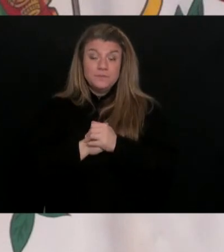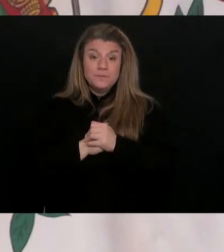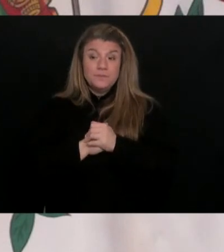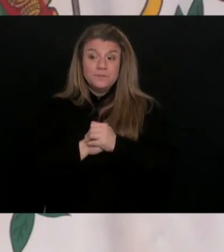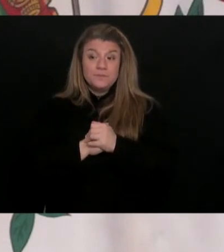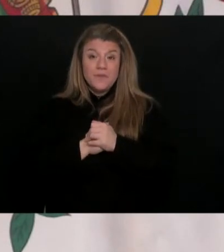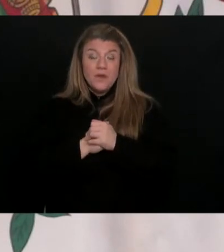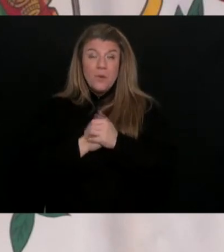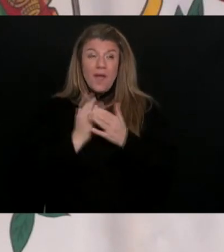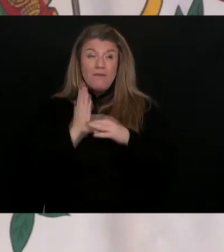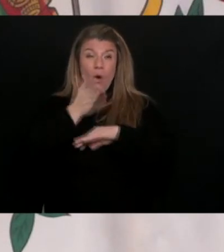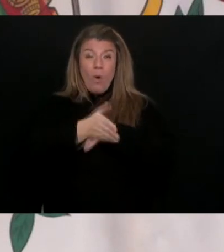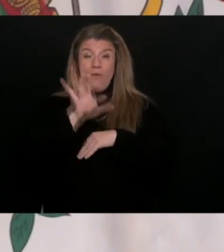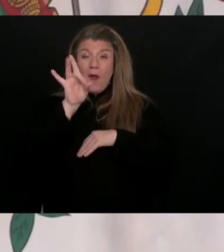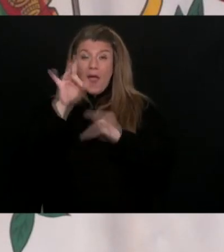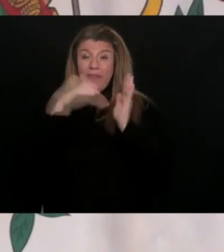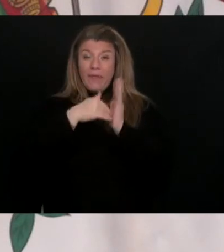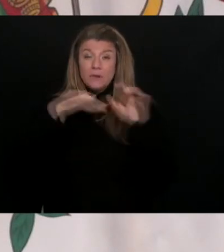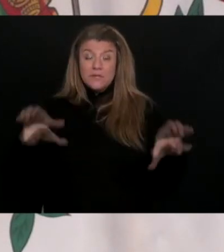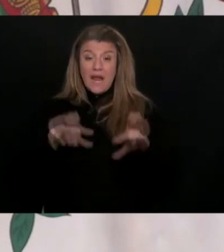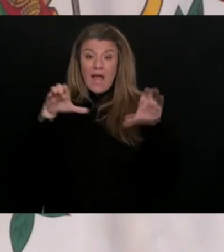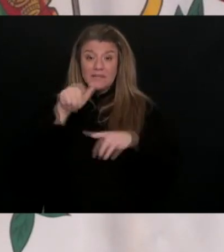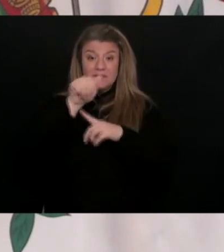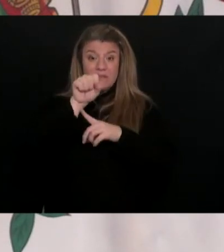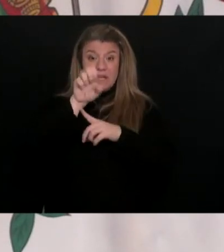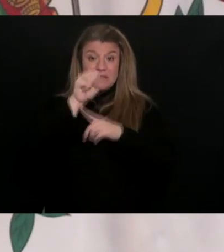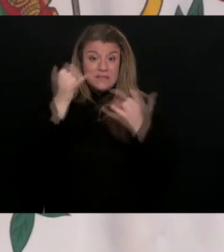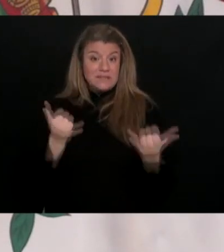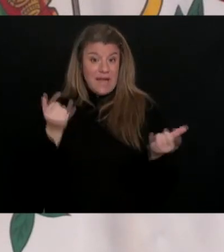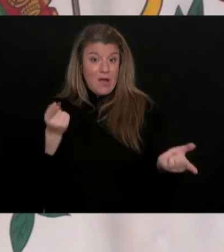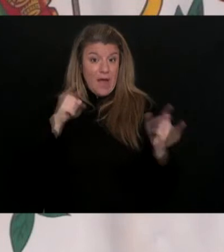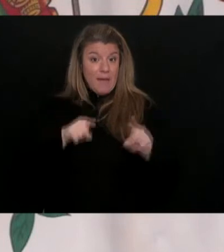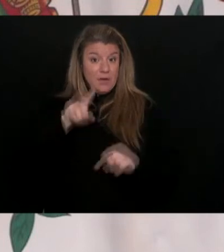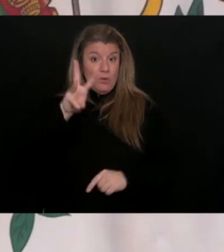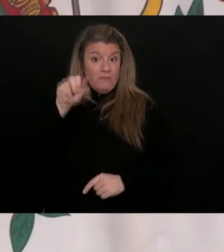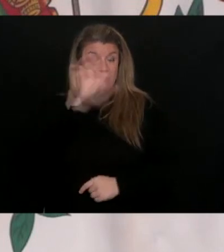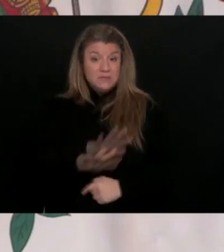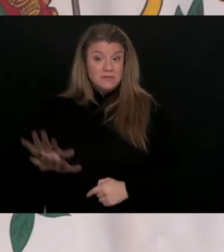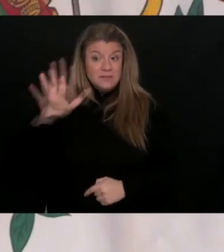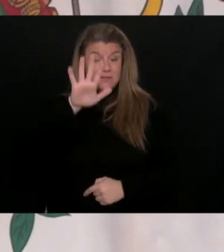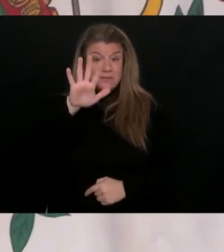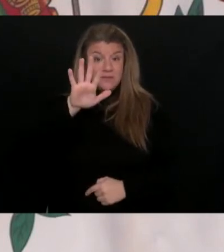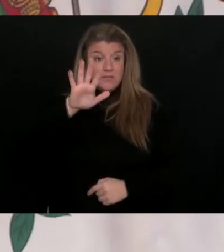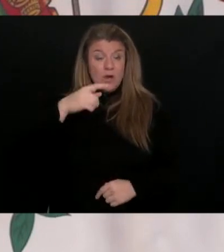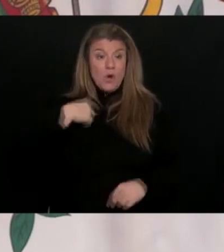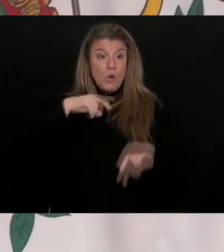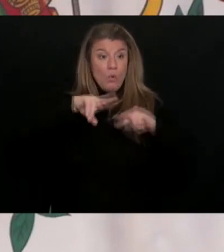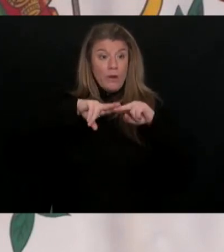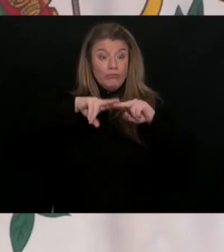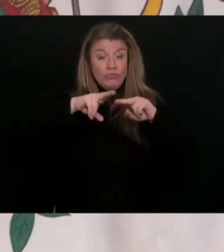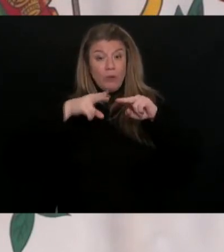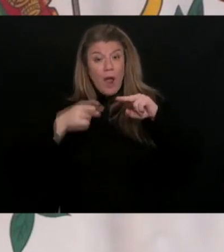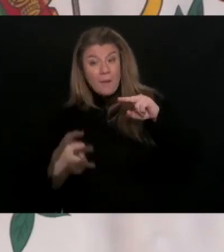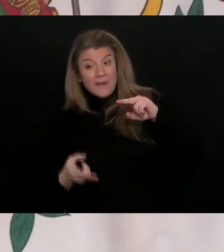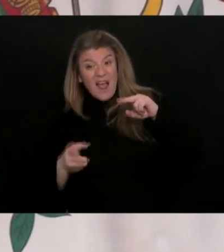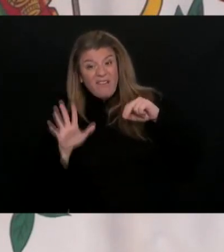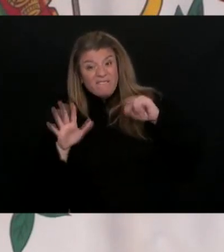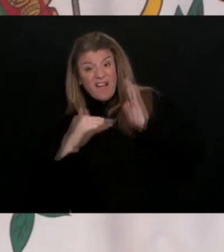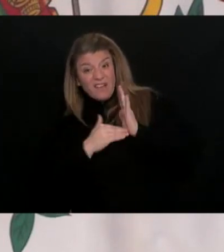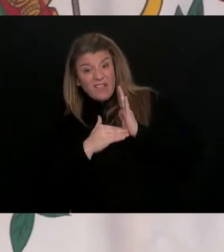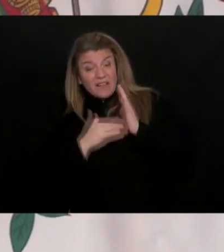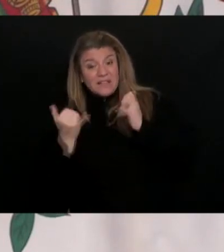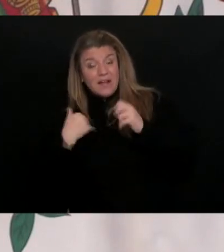There's over 8,000 active cases now in West Virginia. We dropped down in probably the 5,000 range, and now we're